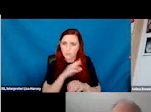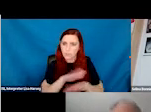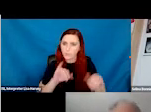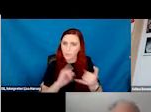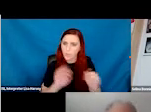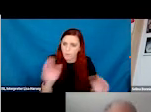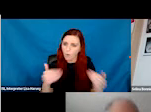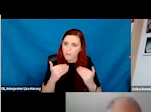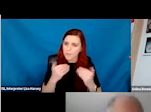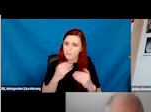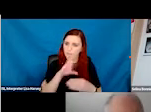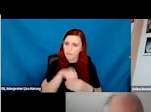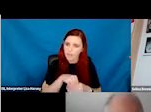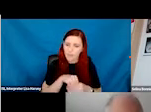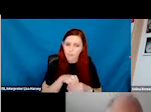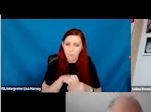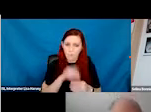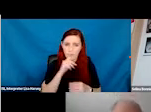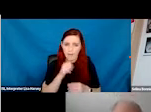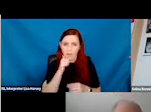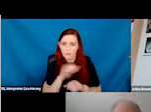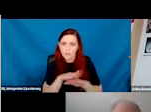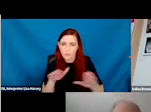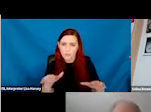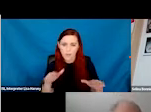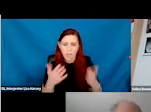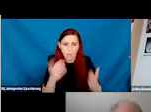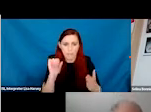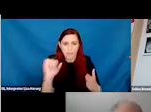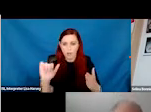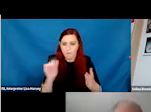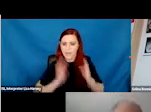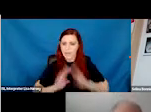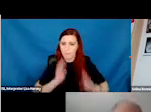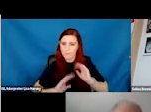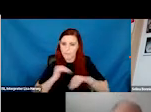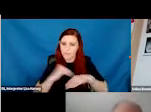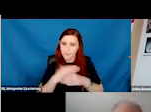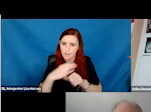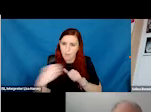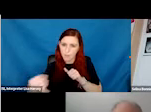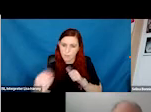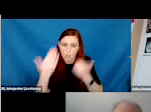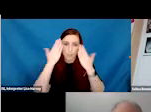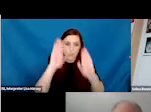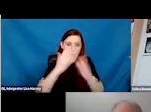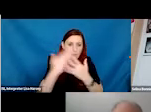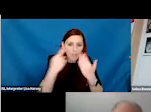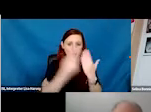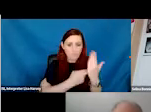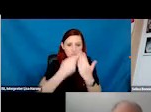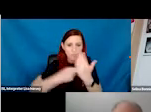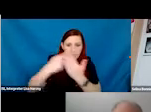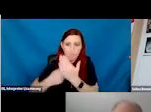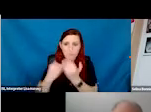was around how their children's behavior was perceived by others. They pointed to so many rules of the playground which their children